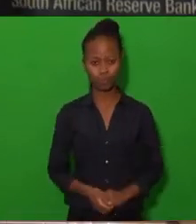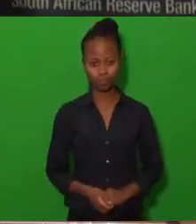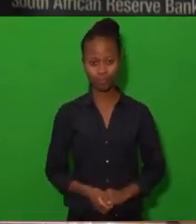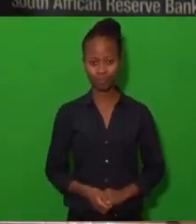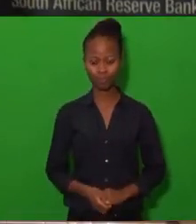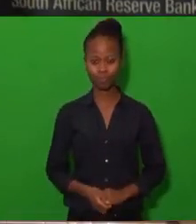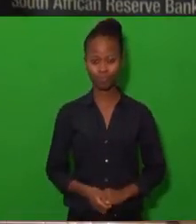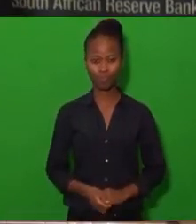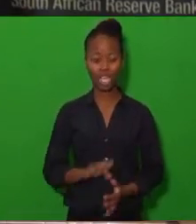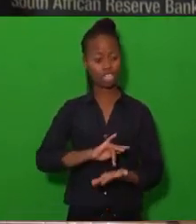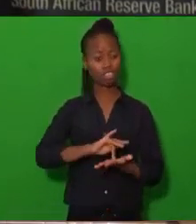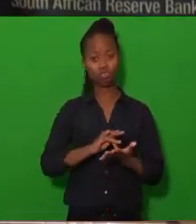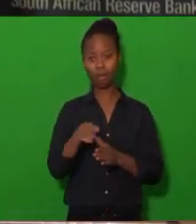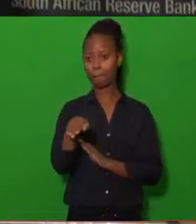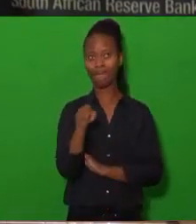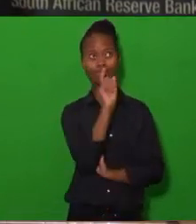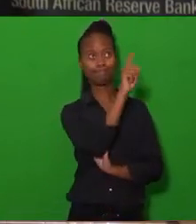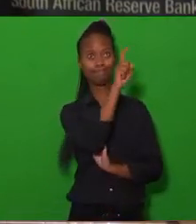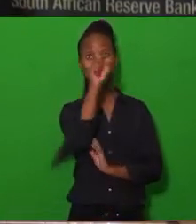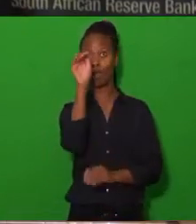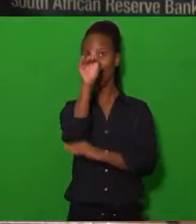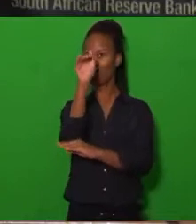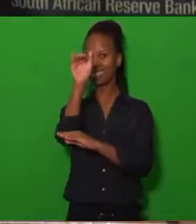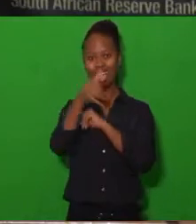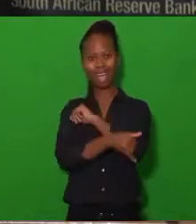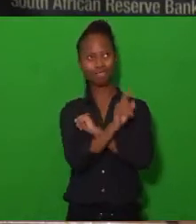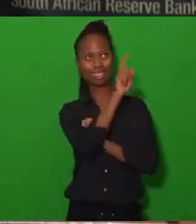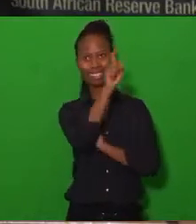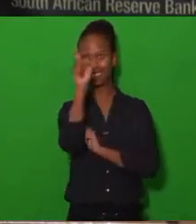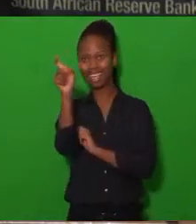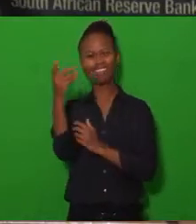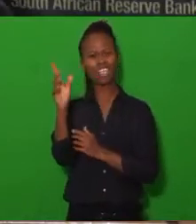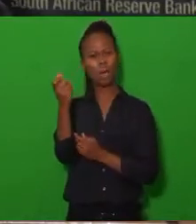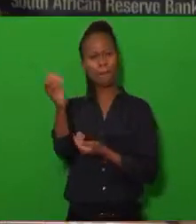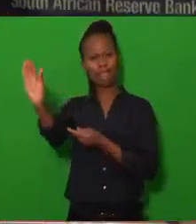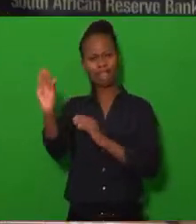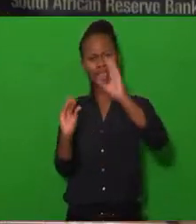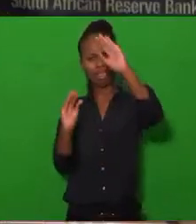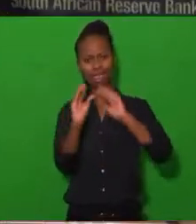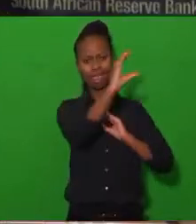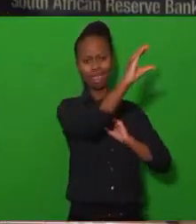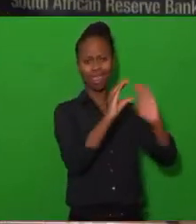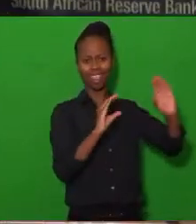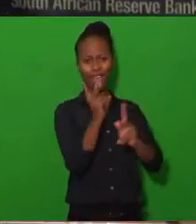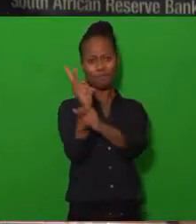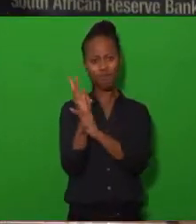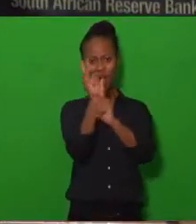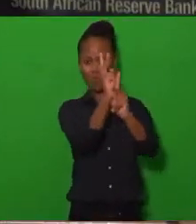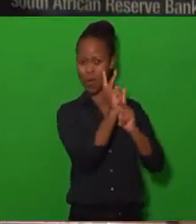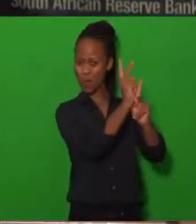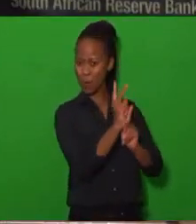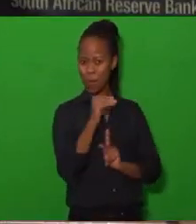Central banks in advanced economies provided more monetary accommodation, helping to ease global financing